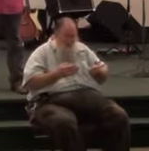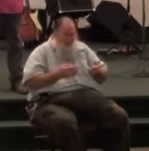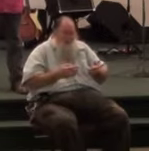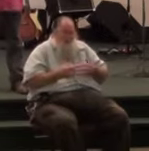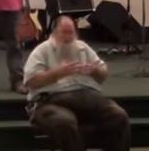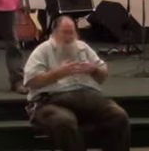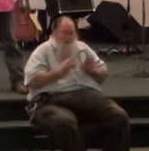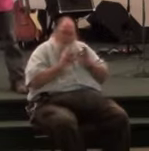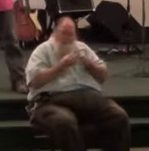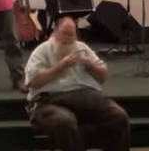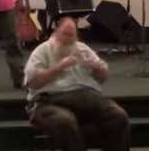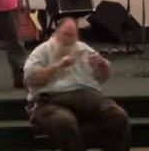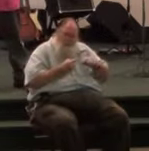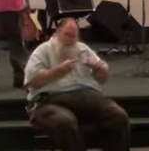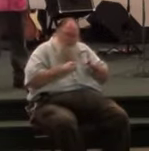in the video this morning,